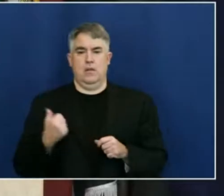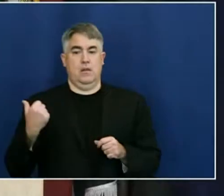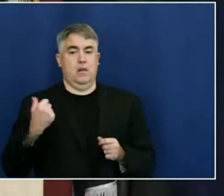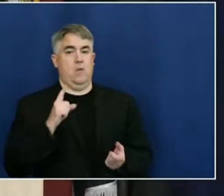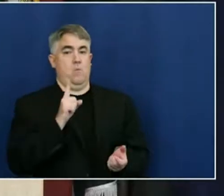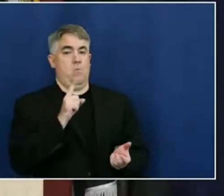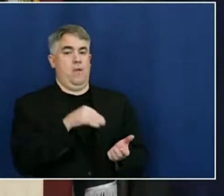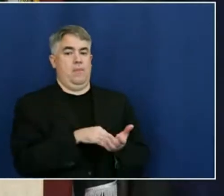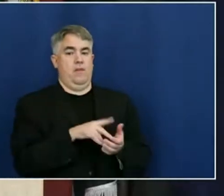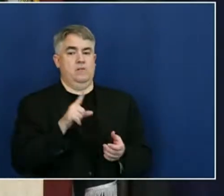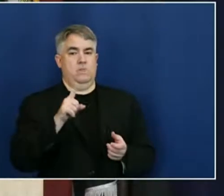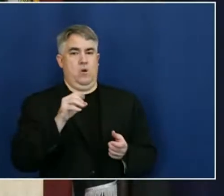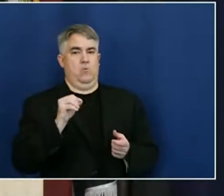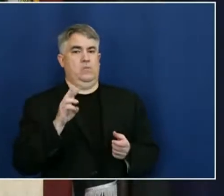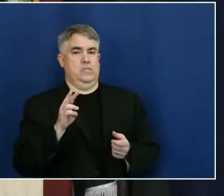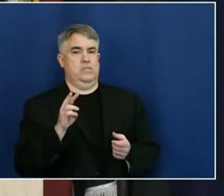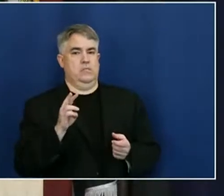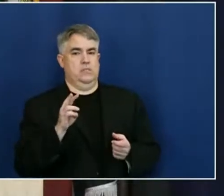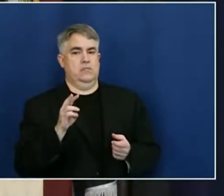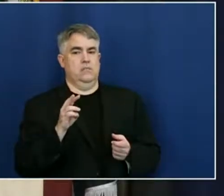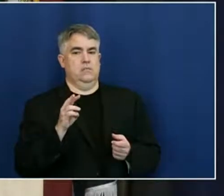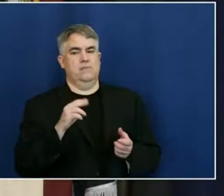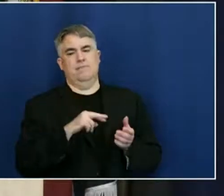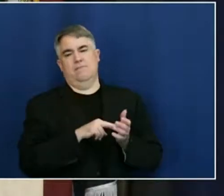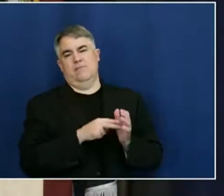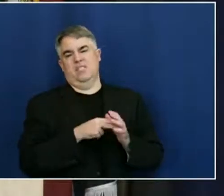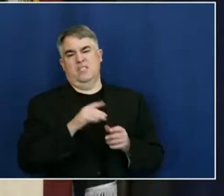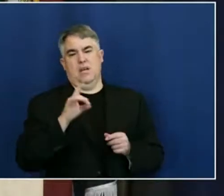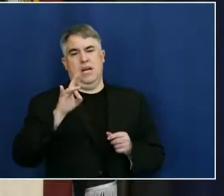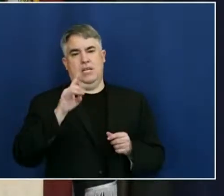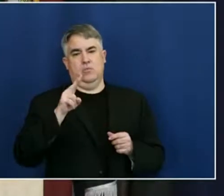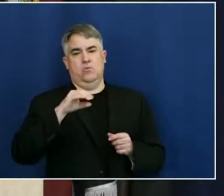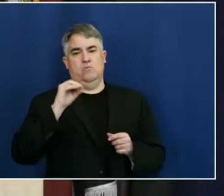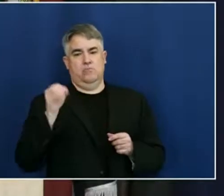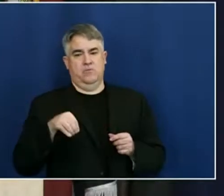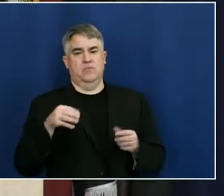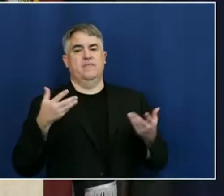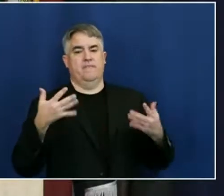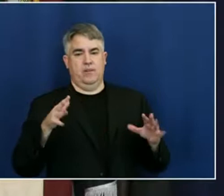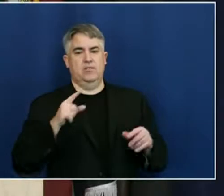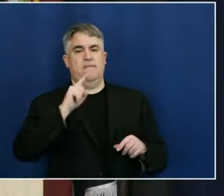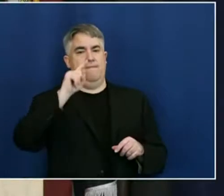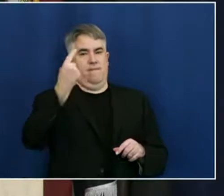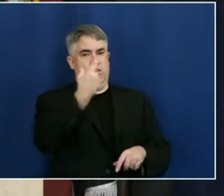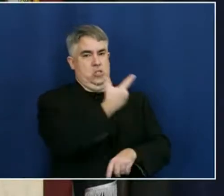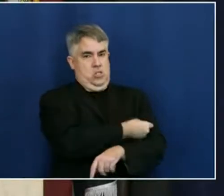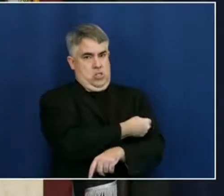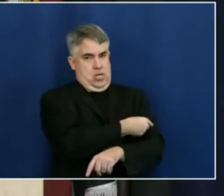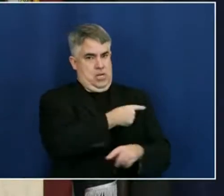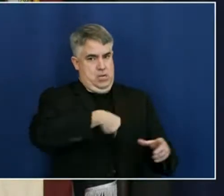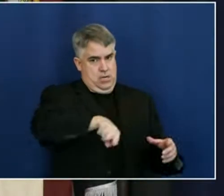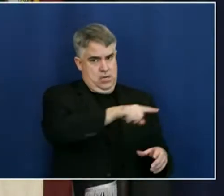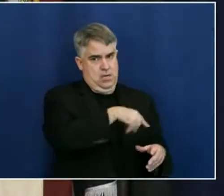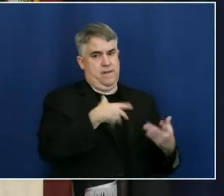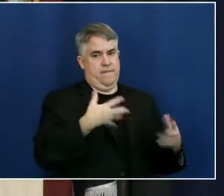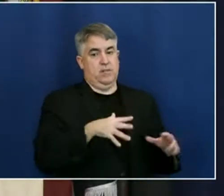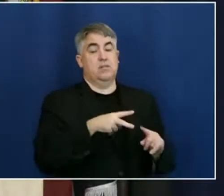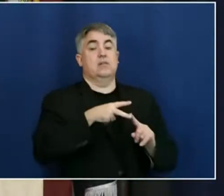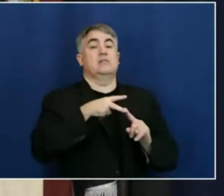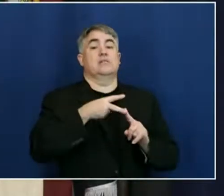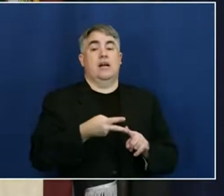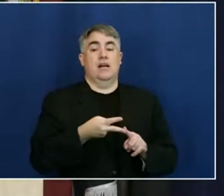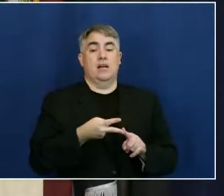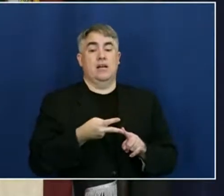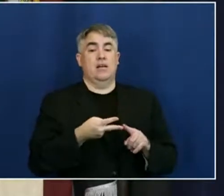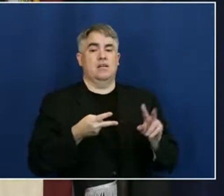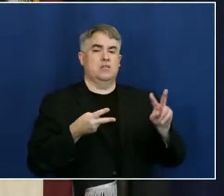1,106 of them, which represents 82%, have received their first dose, and